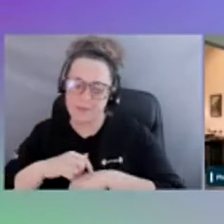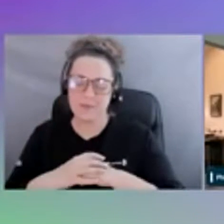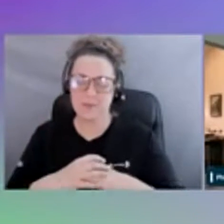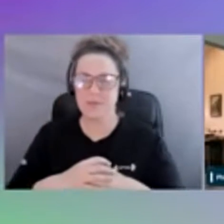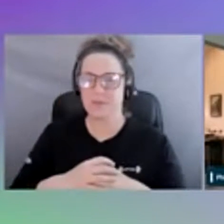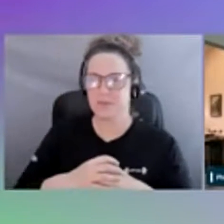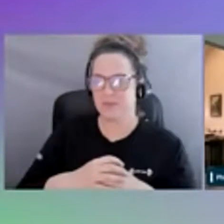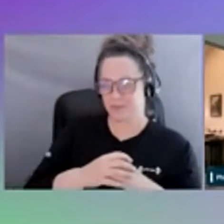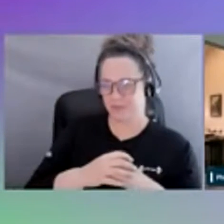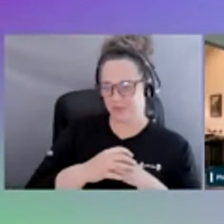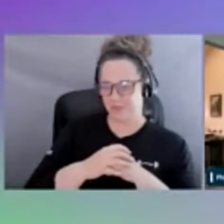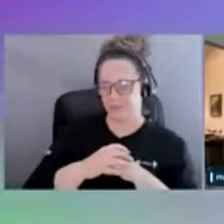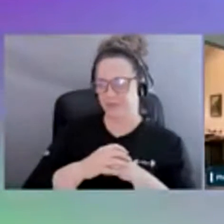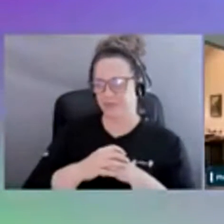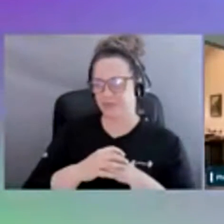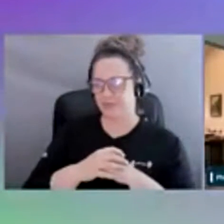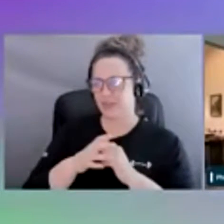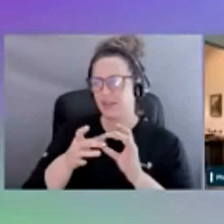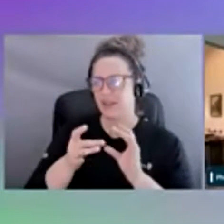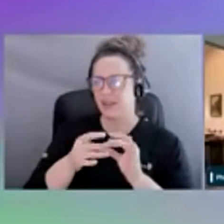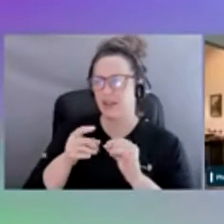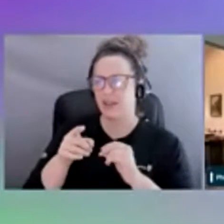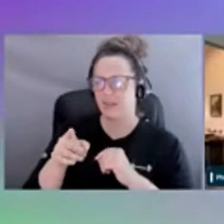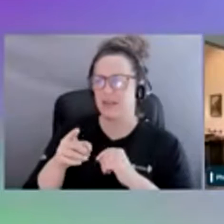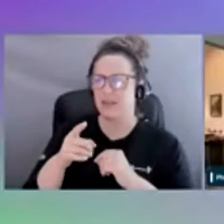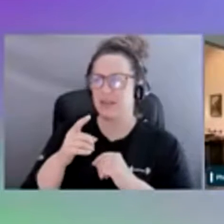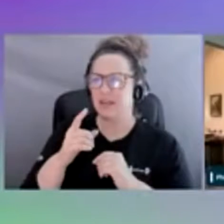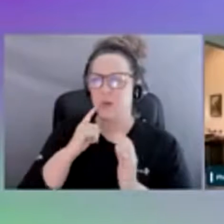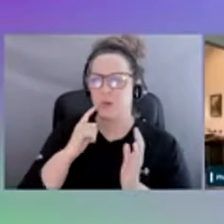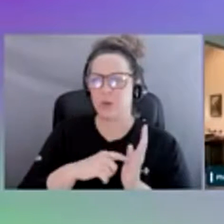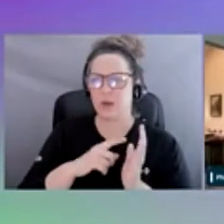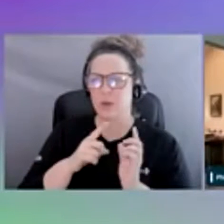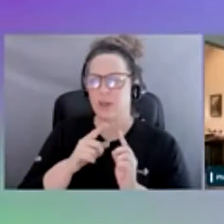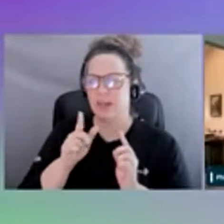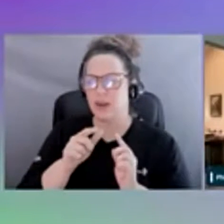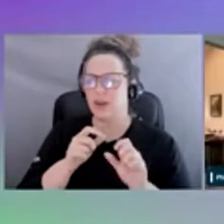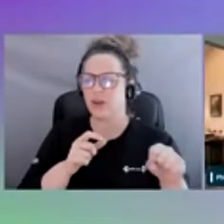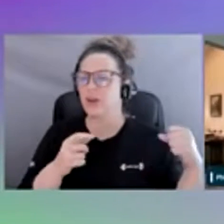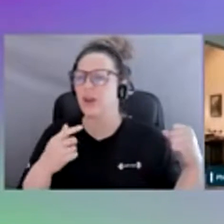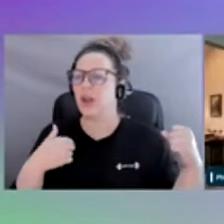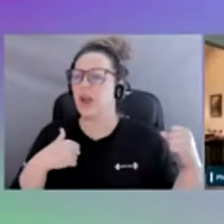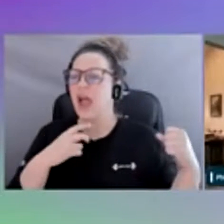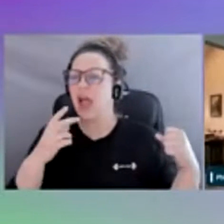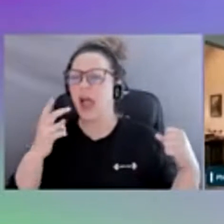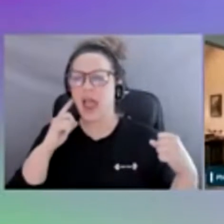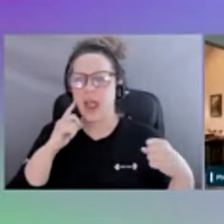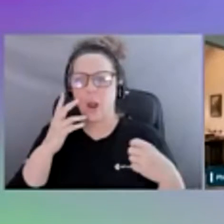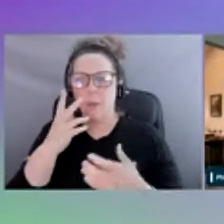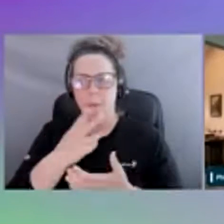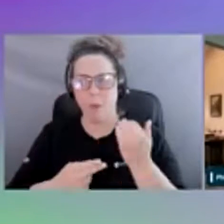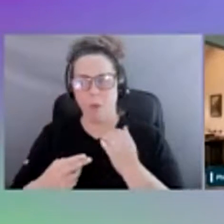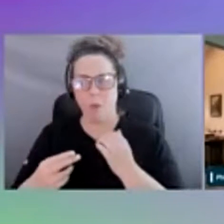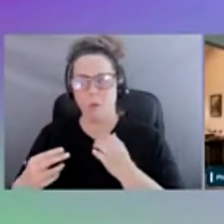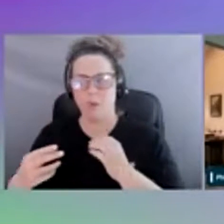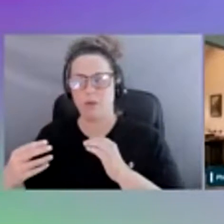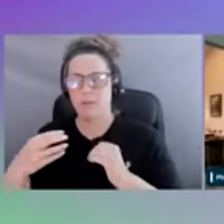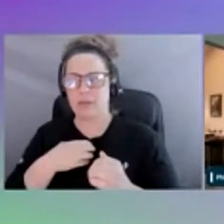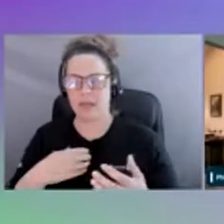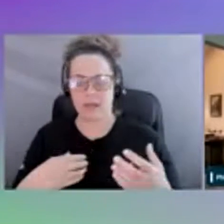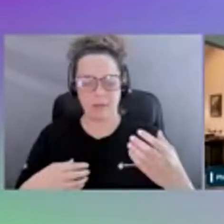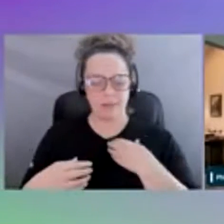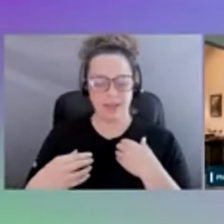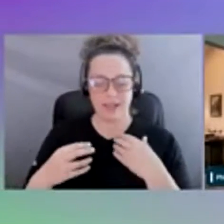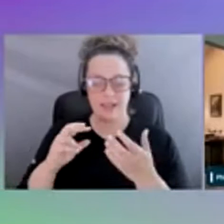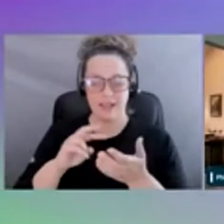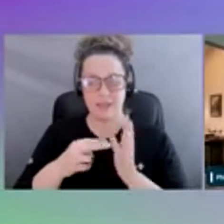Another comment from later in the talk, you'll recognize when. Yikes, I hear both sets of complaints So I guess we need